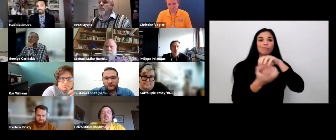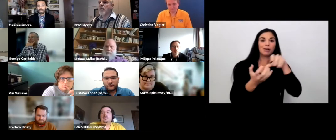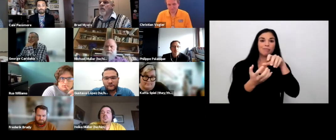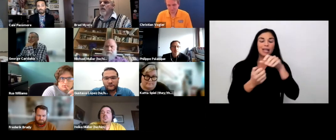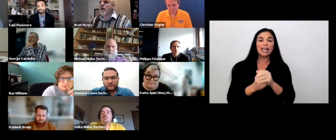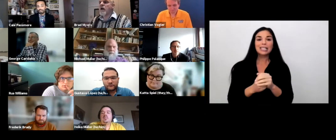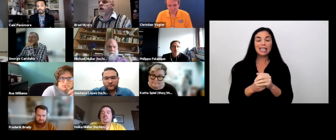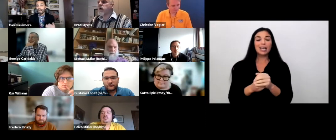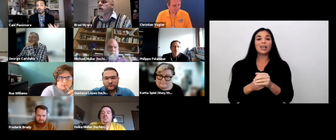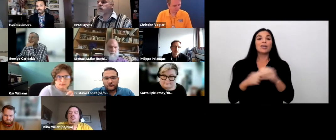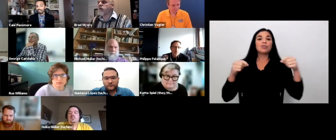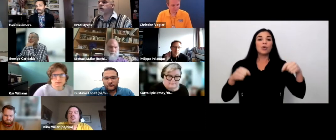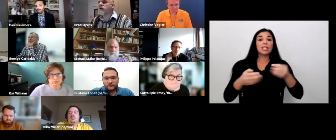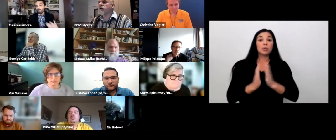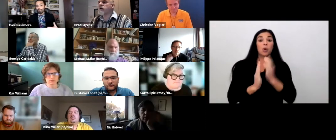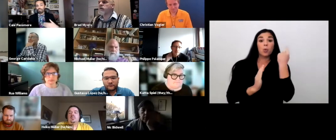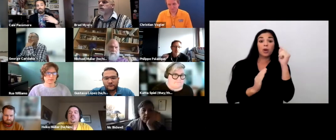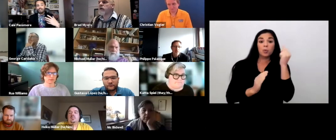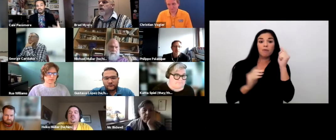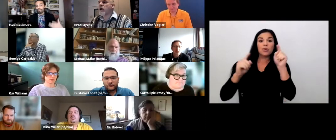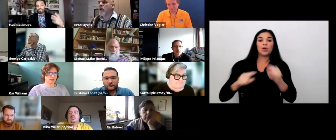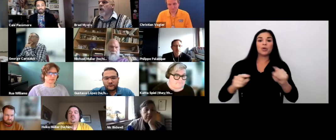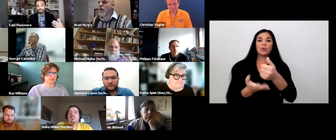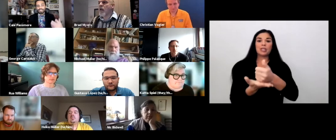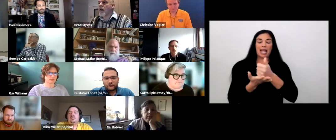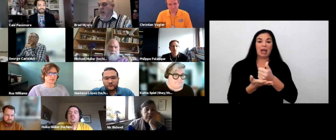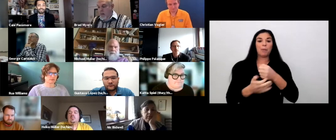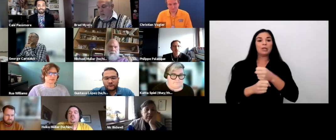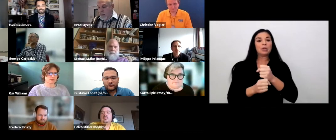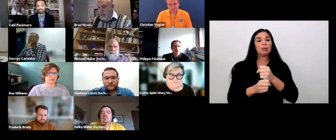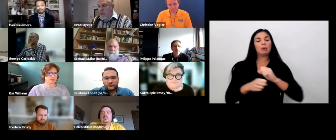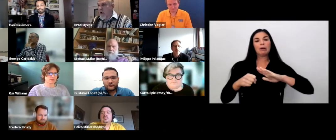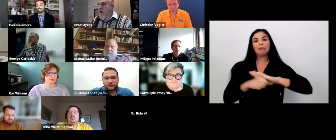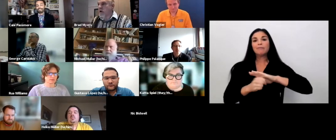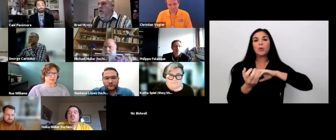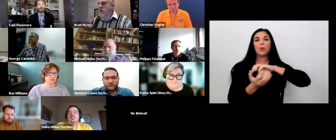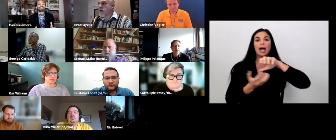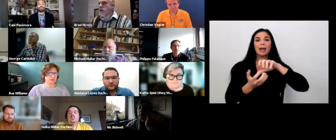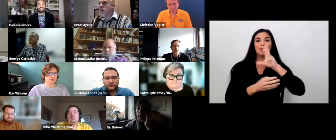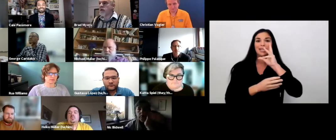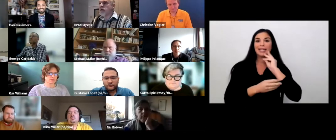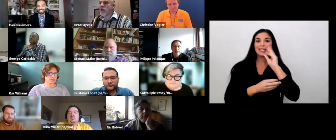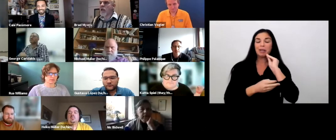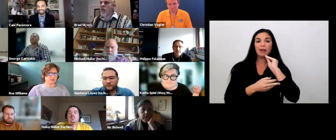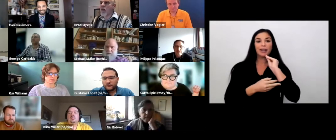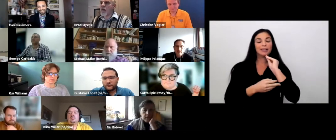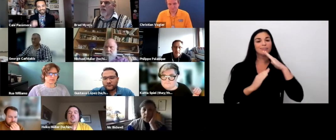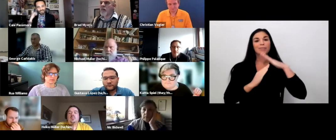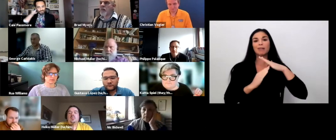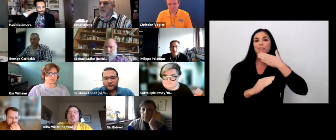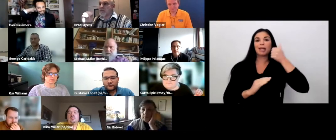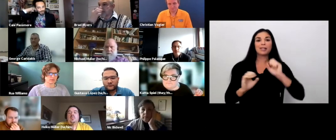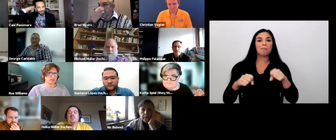of, and it's a request for your help in creating a wholesome hybrid conference experience, the best that's like possible in this day and